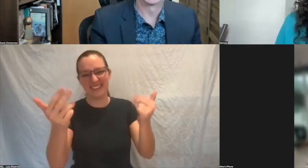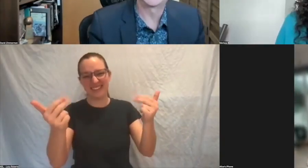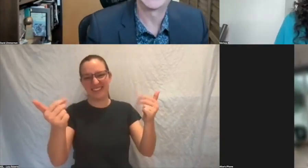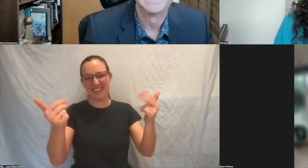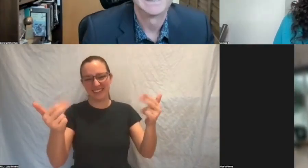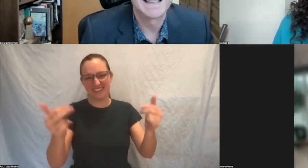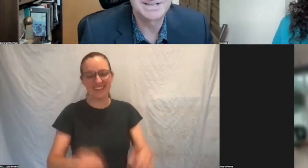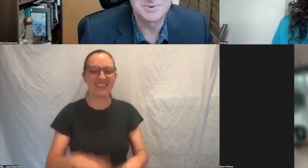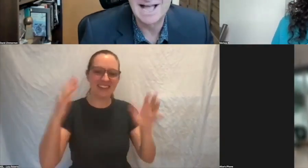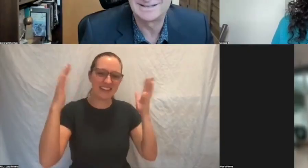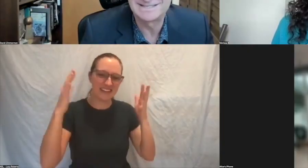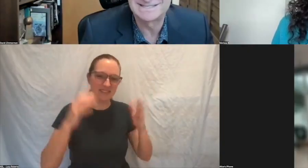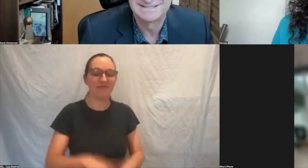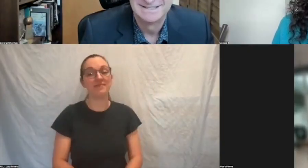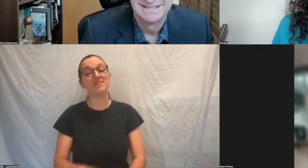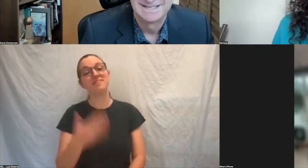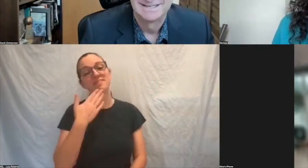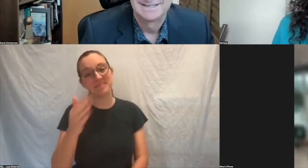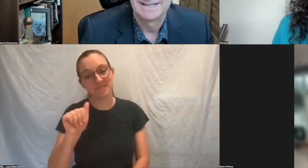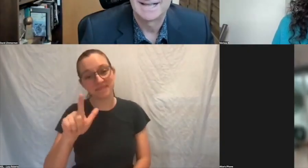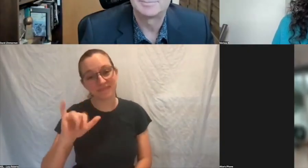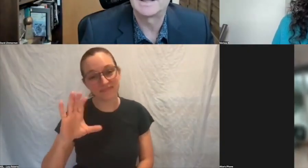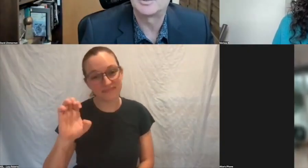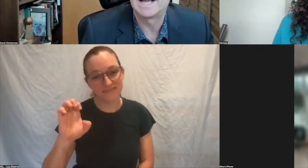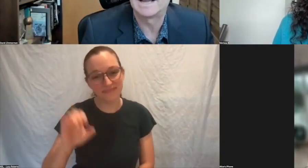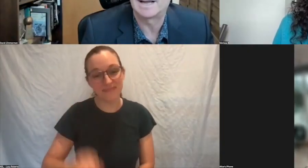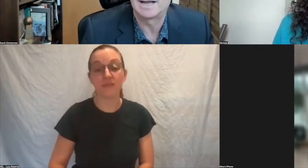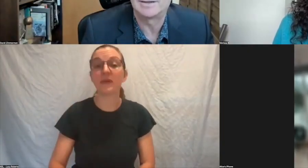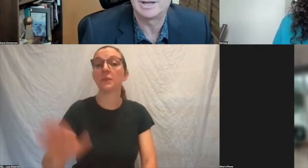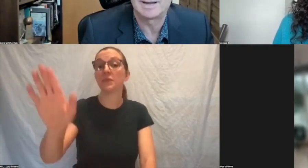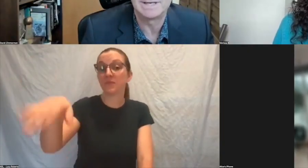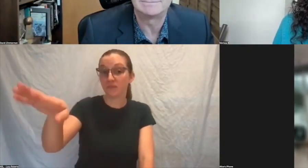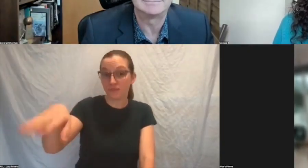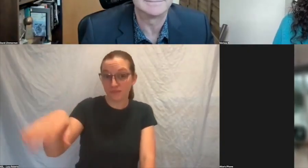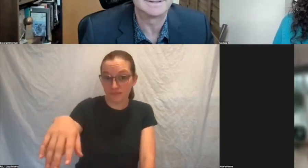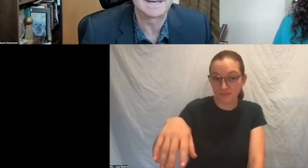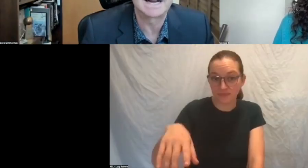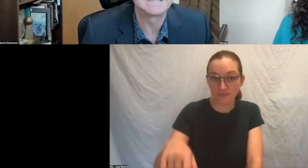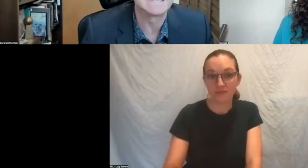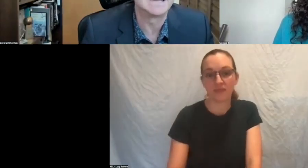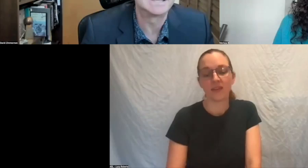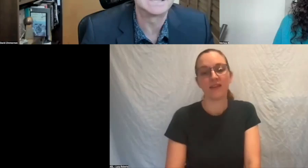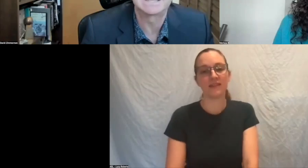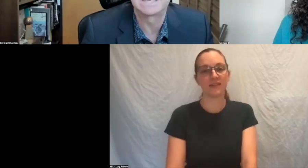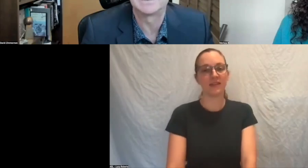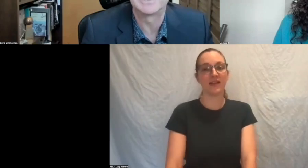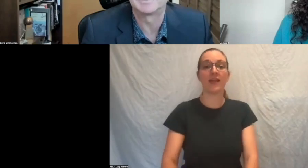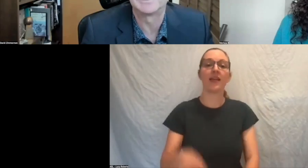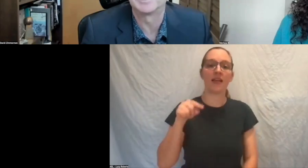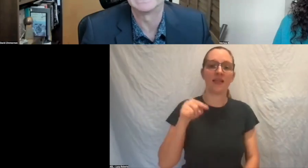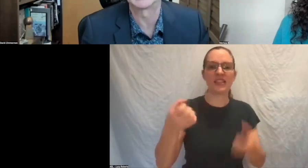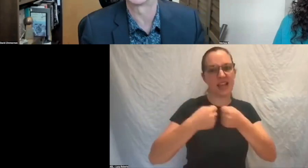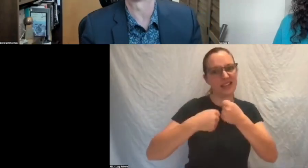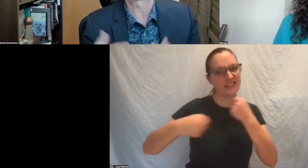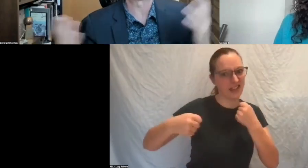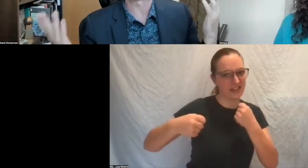Yay. Yay. Thank you, Alice. You're welcome. And by the way, I mean, like I say, this is extended family for